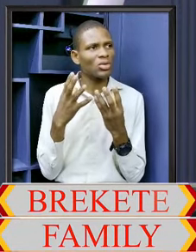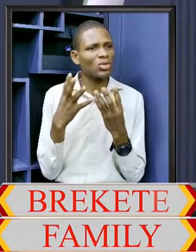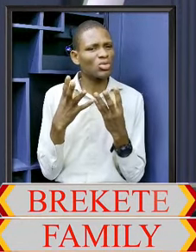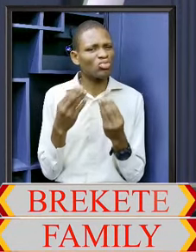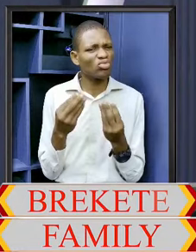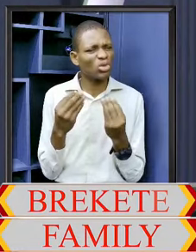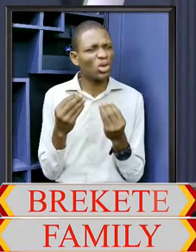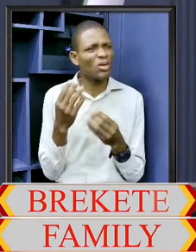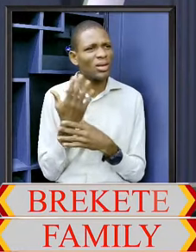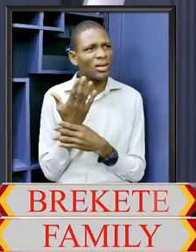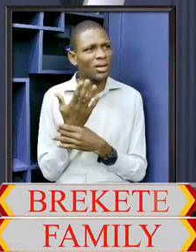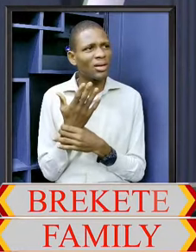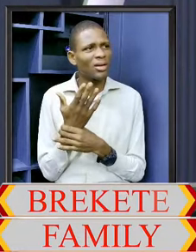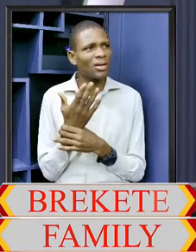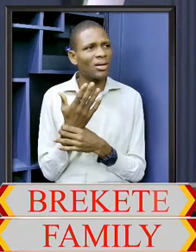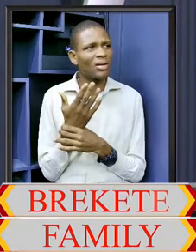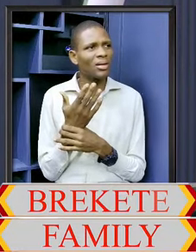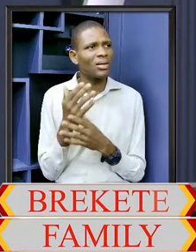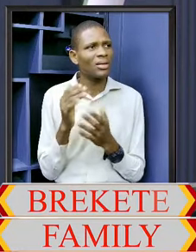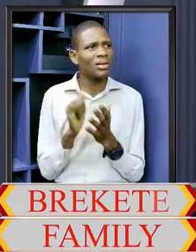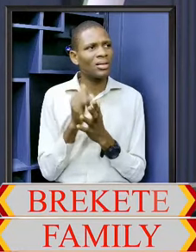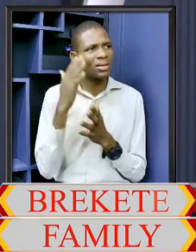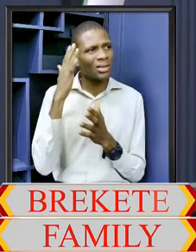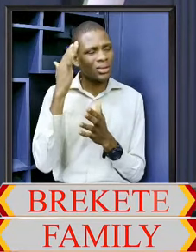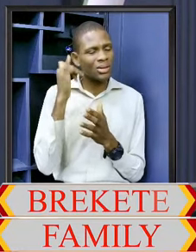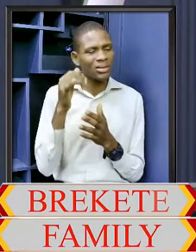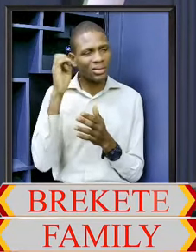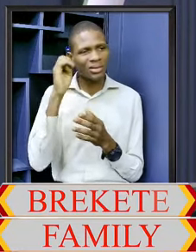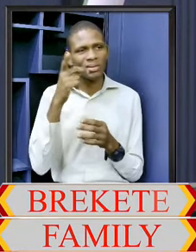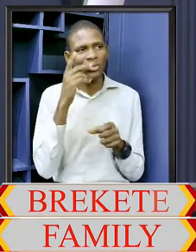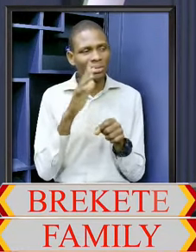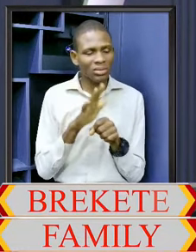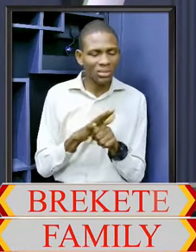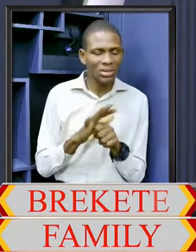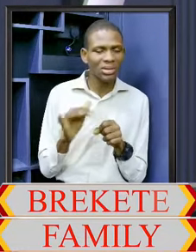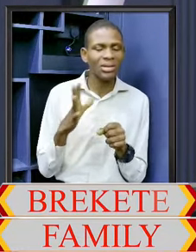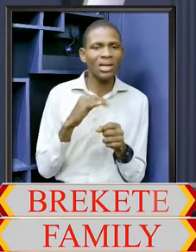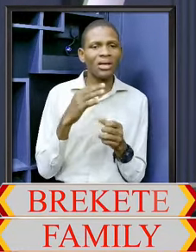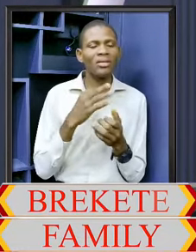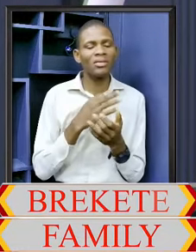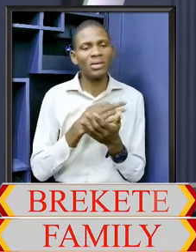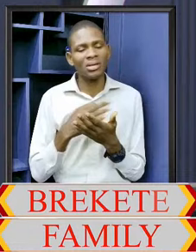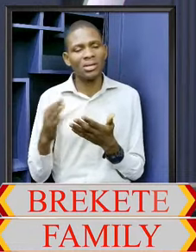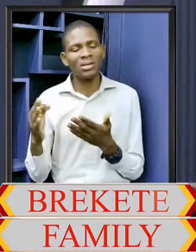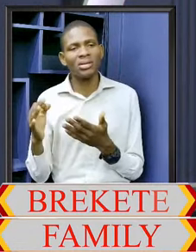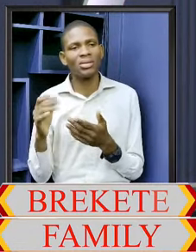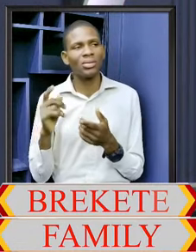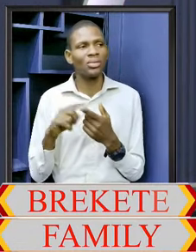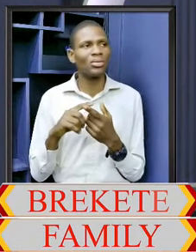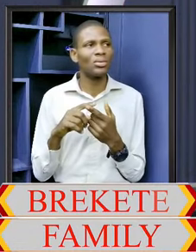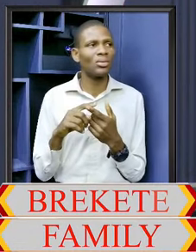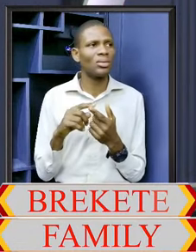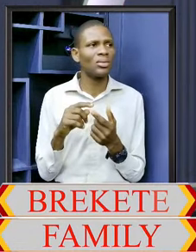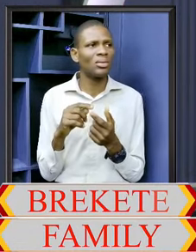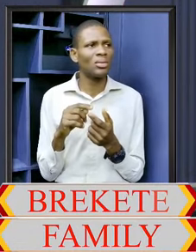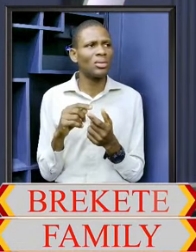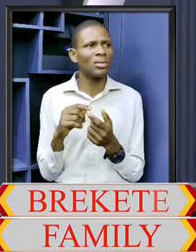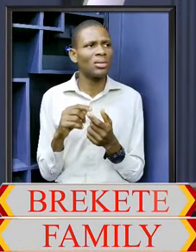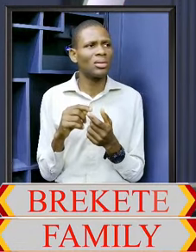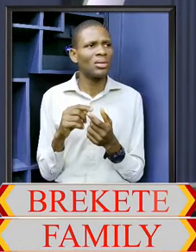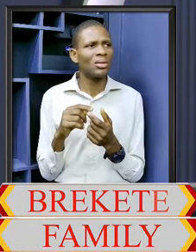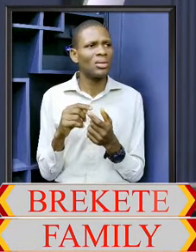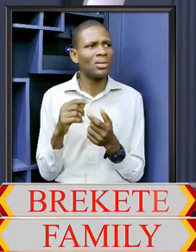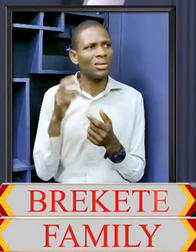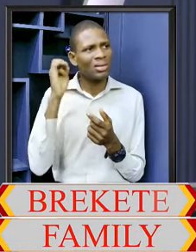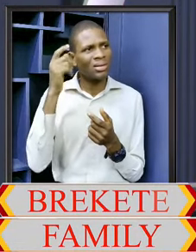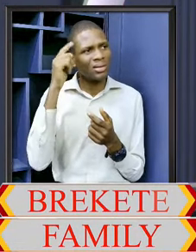following with him soft hand? That is why he is promising and failing to think. Failing, he thinks